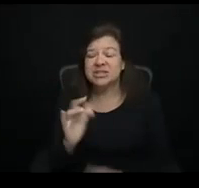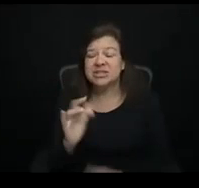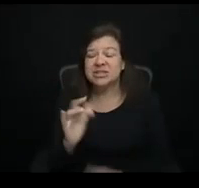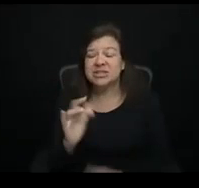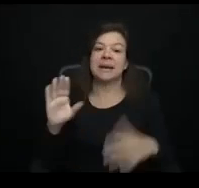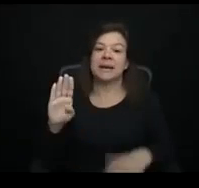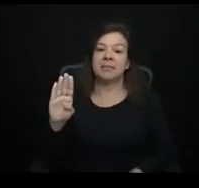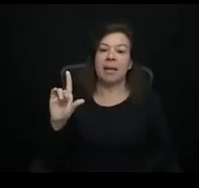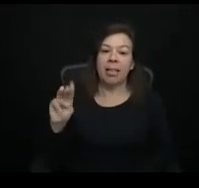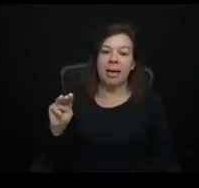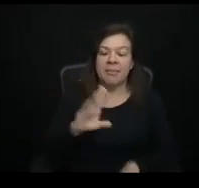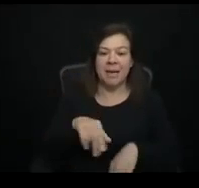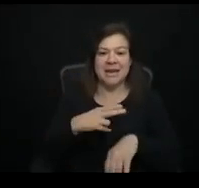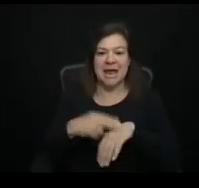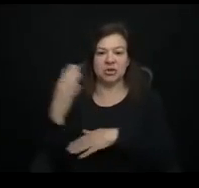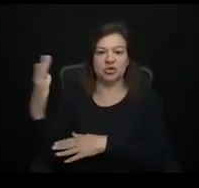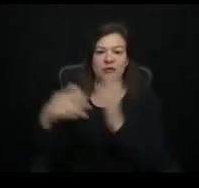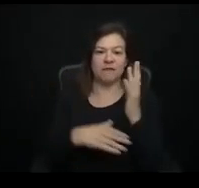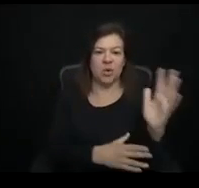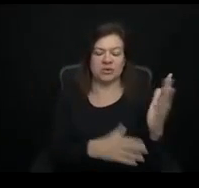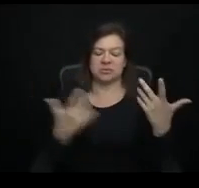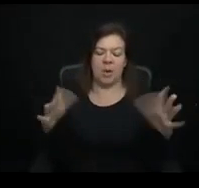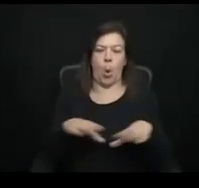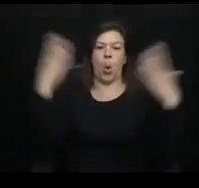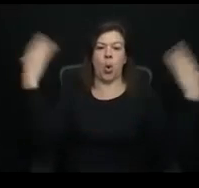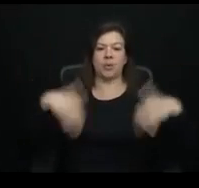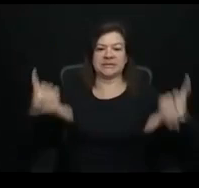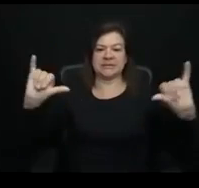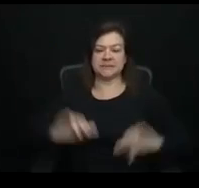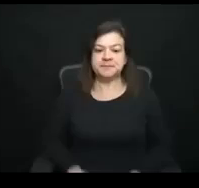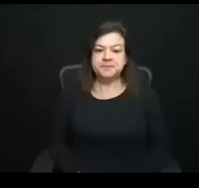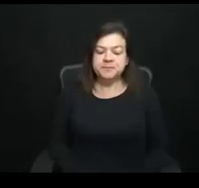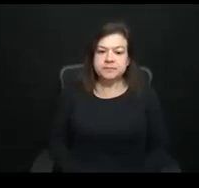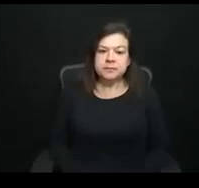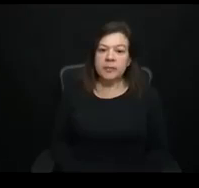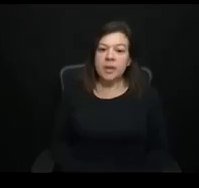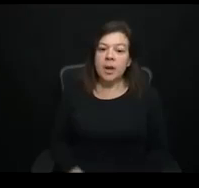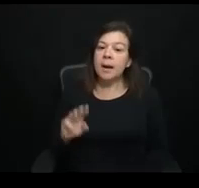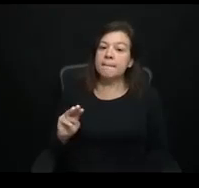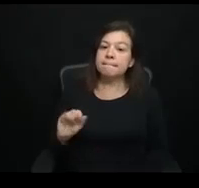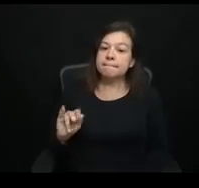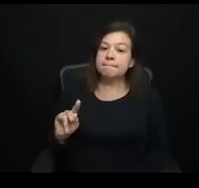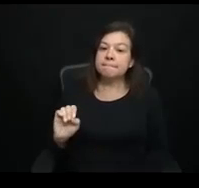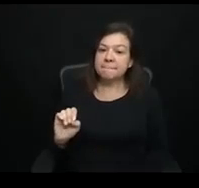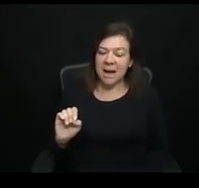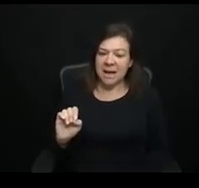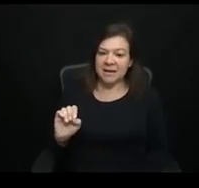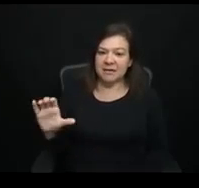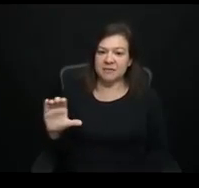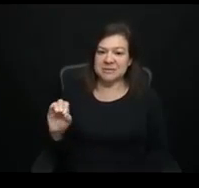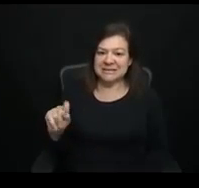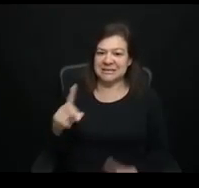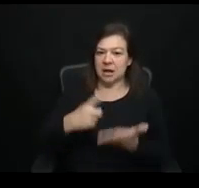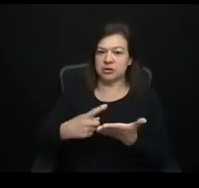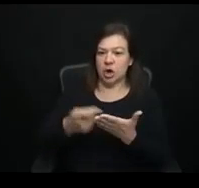national forests that are still open. I want to touch a little bit, and Mike from CDOT talked a little bit on, and I have this map,